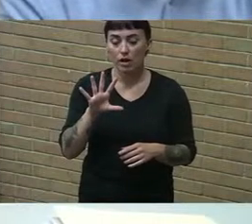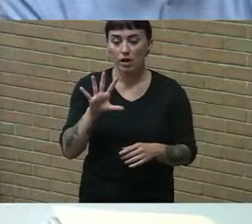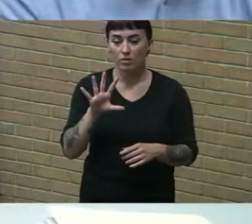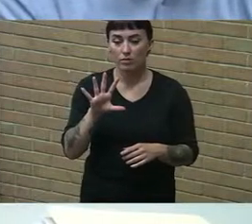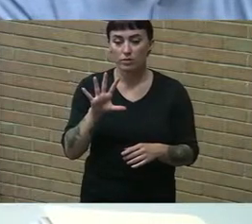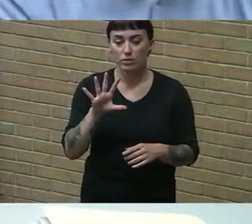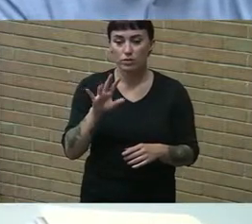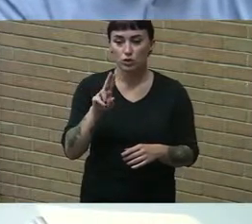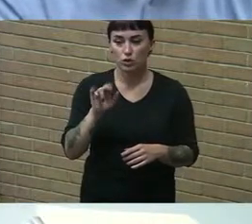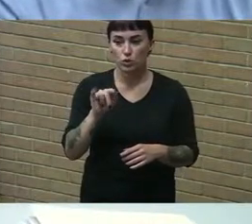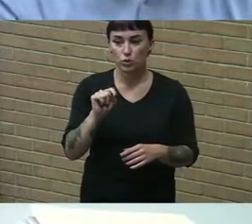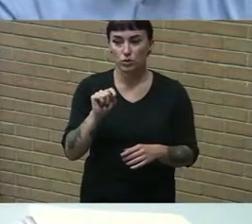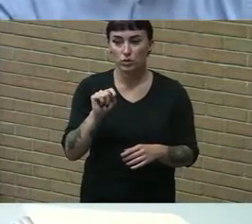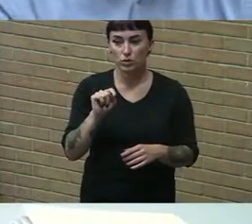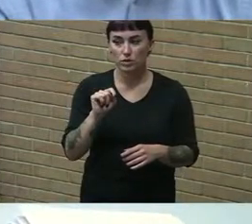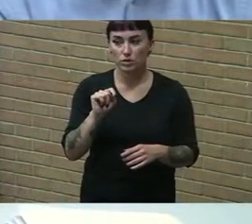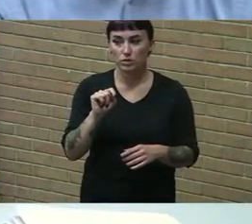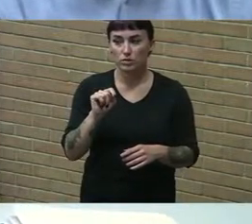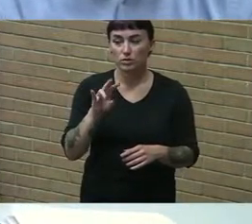75-unit,